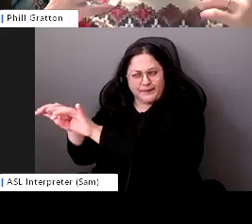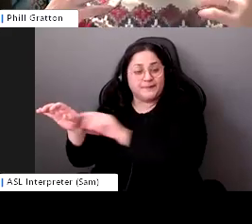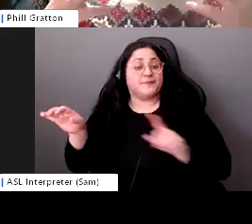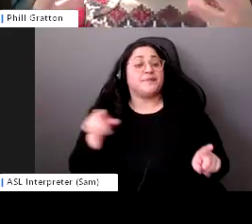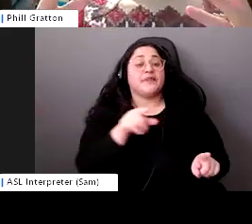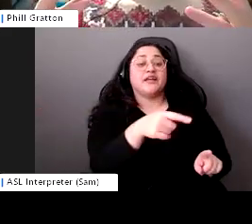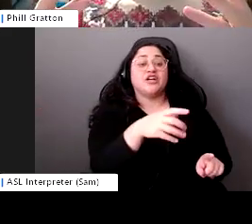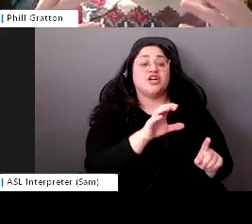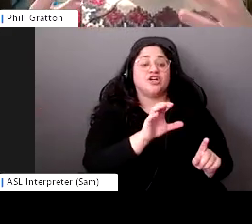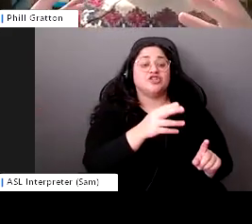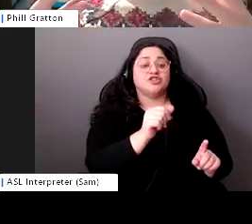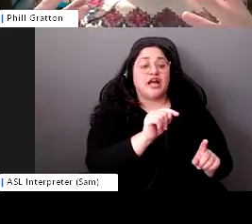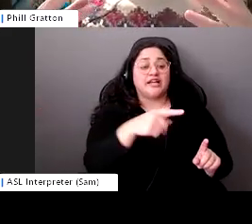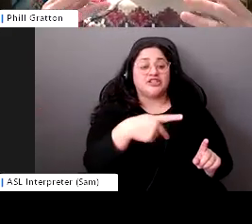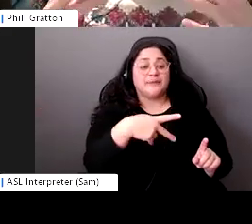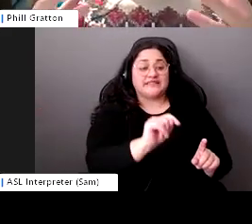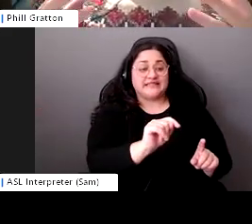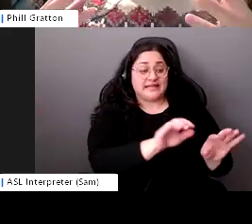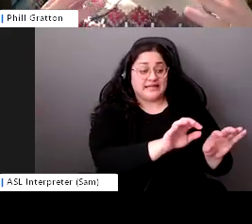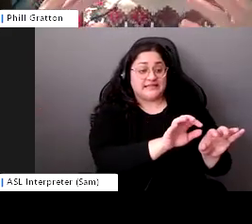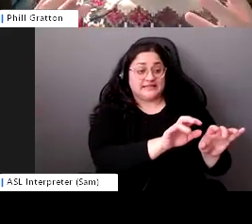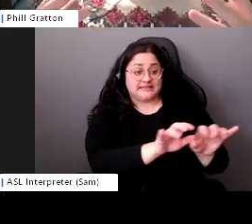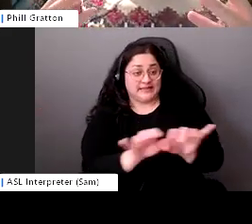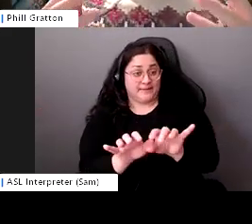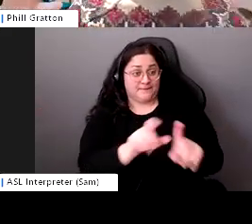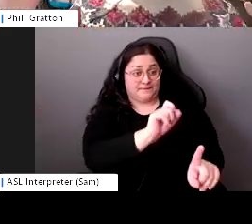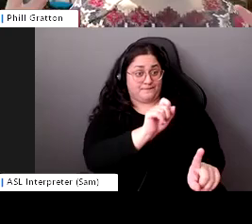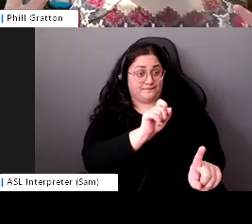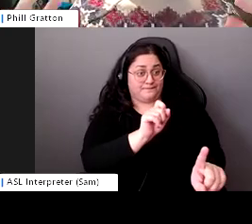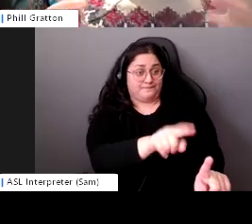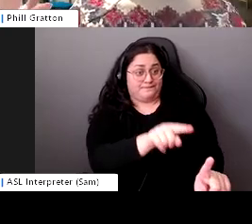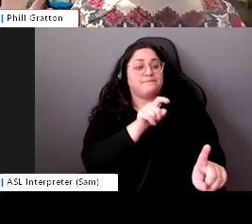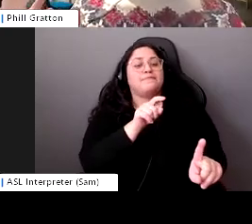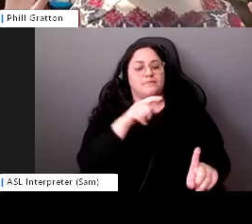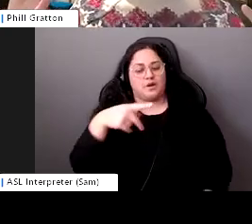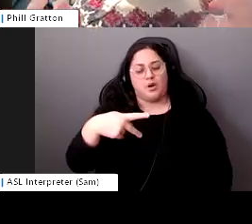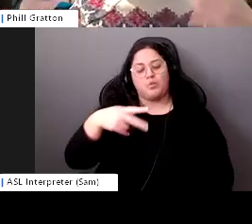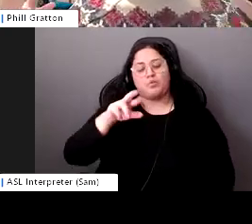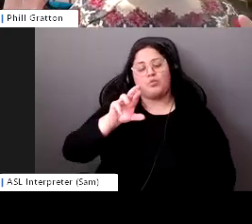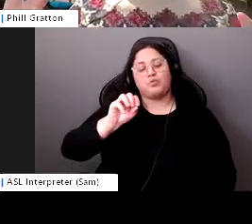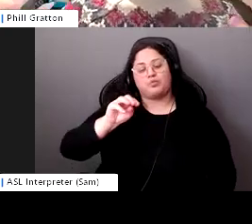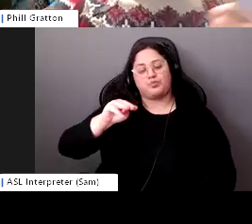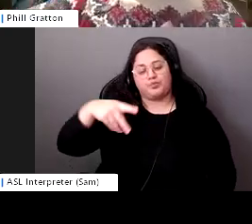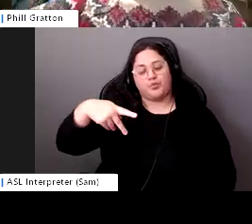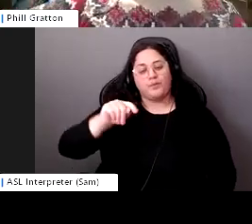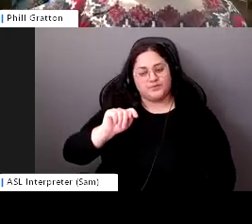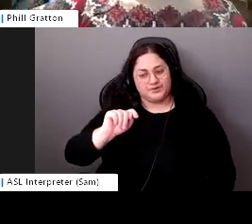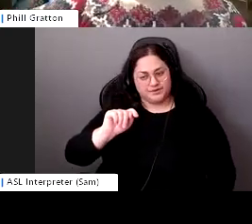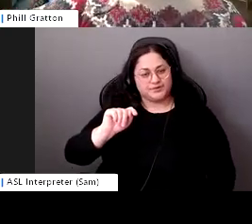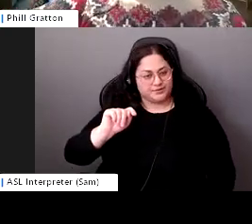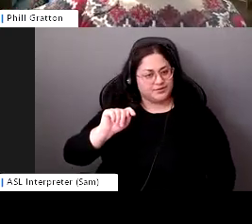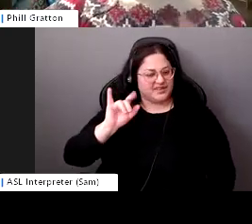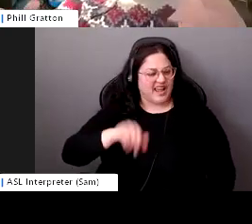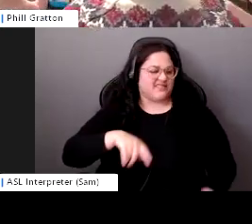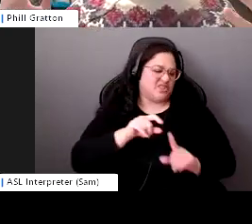you're gonna prompt the artificial intelligence to give you something. And prompting is basically like asking a question to a person. So